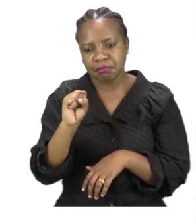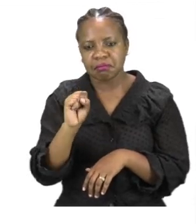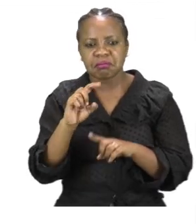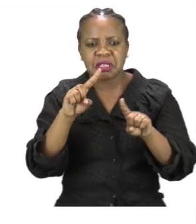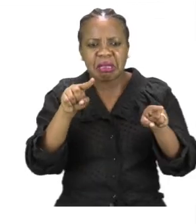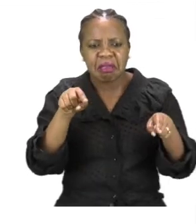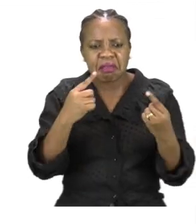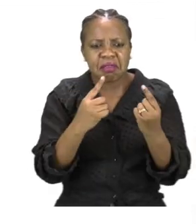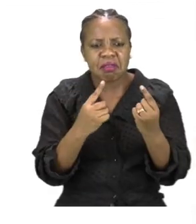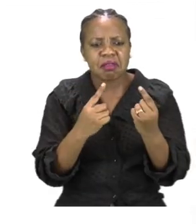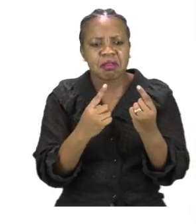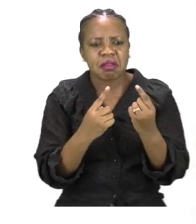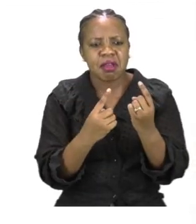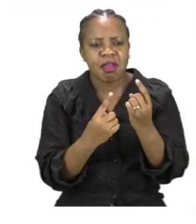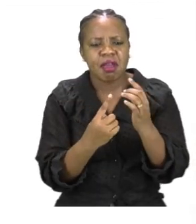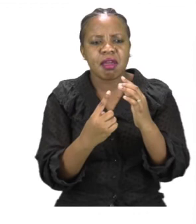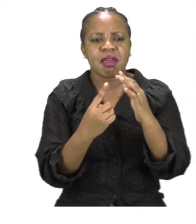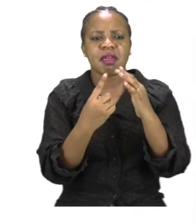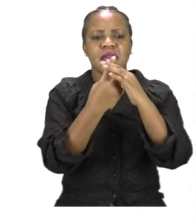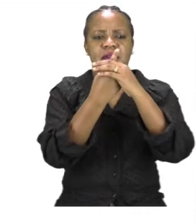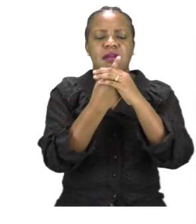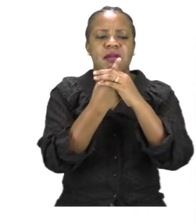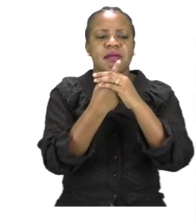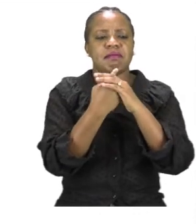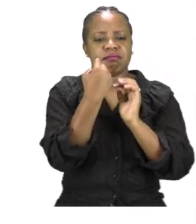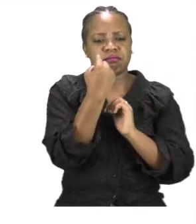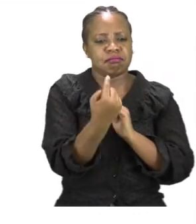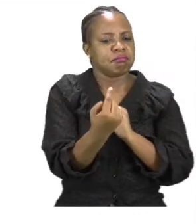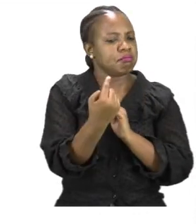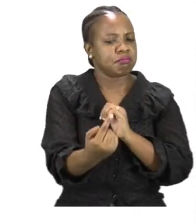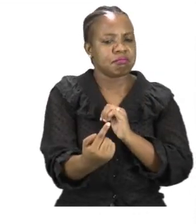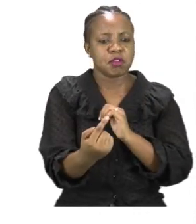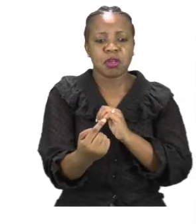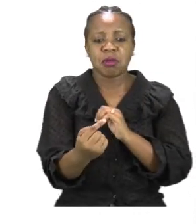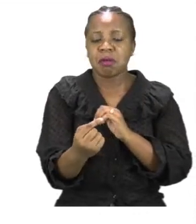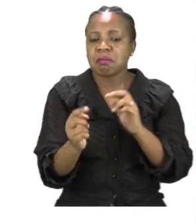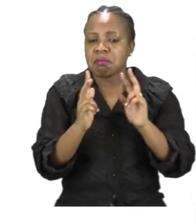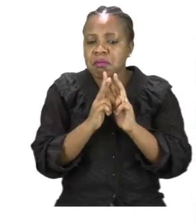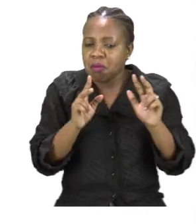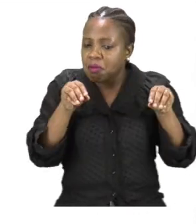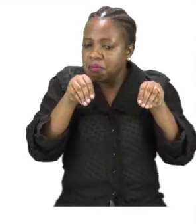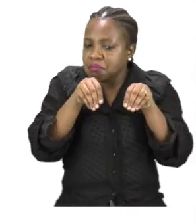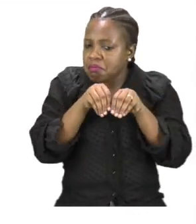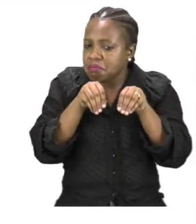naturally without any human interference or mankind inventing